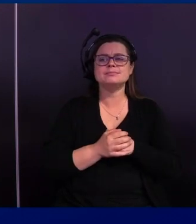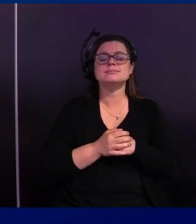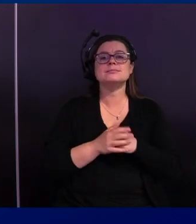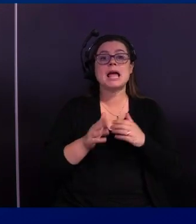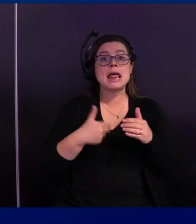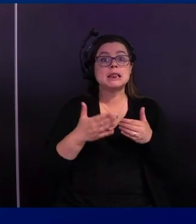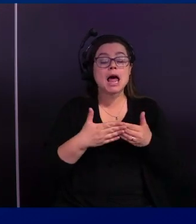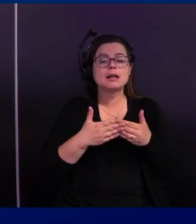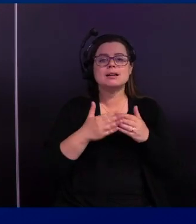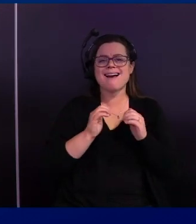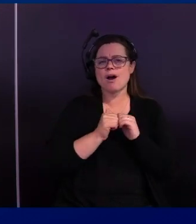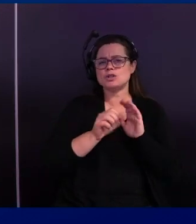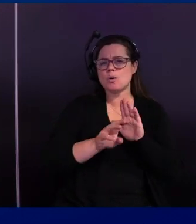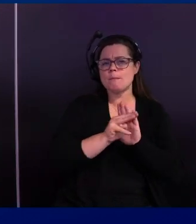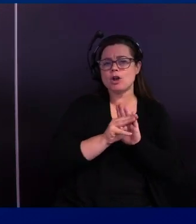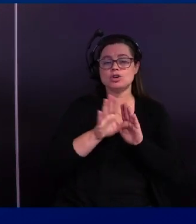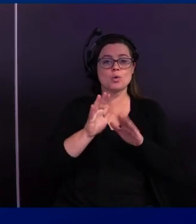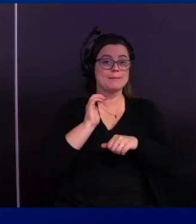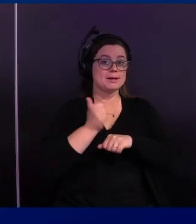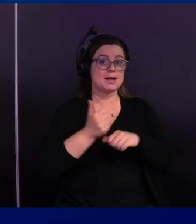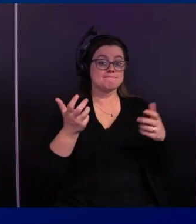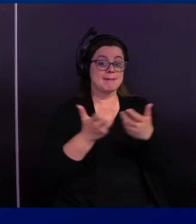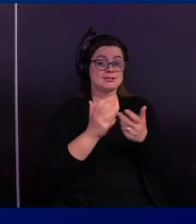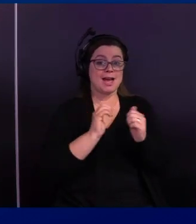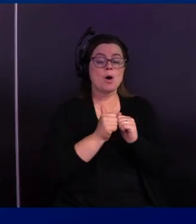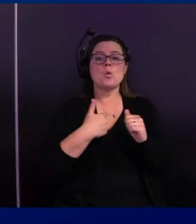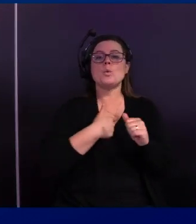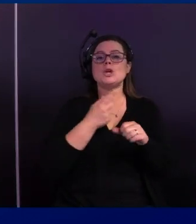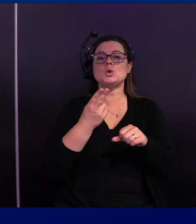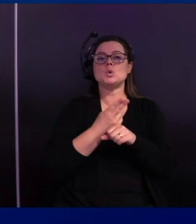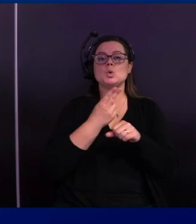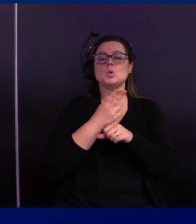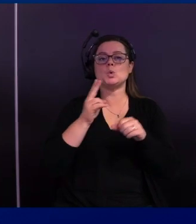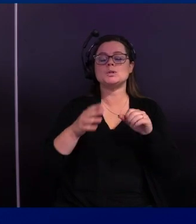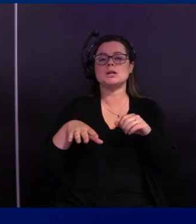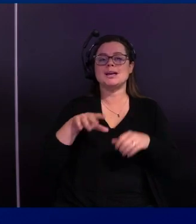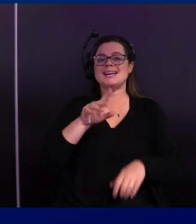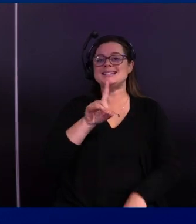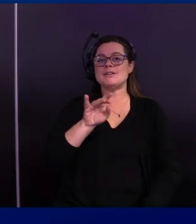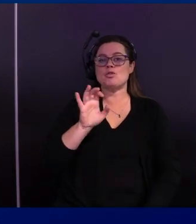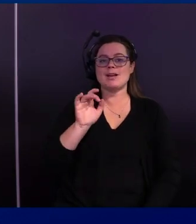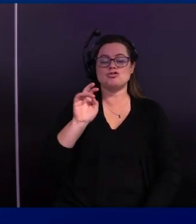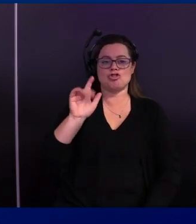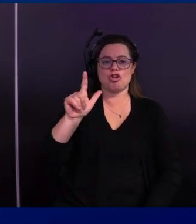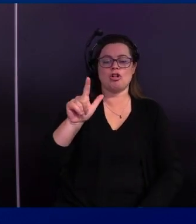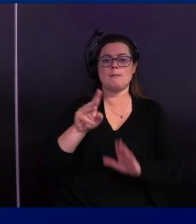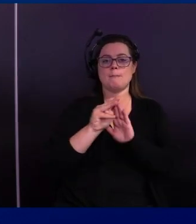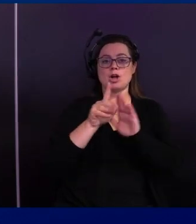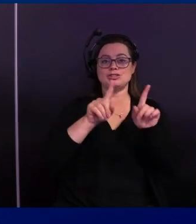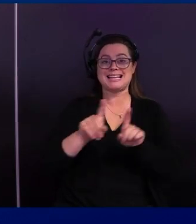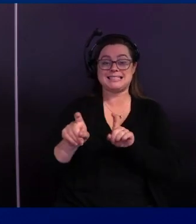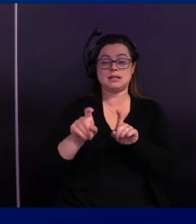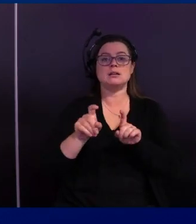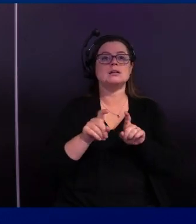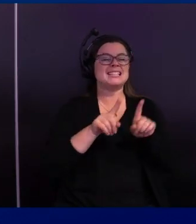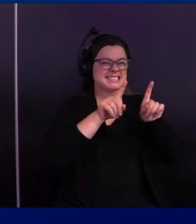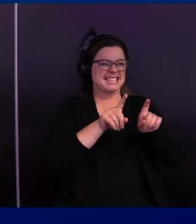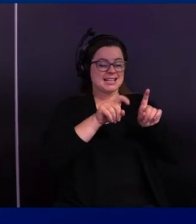your implementation match, we use a technique called differential random testing, where it generates the tests on the model and